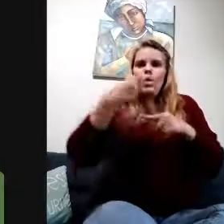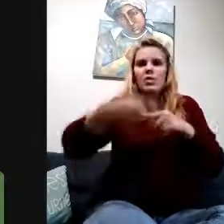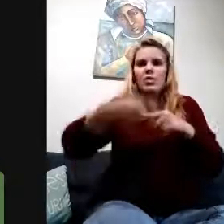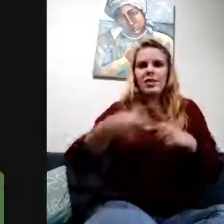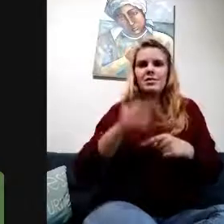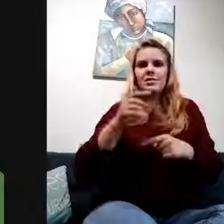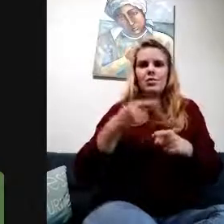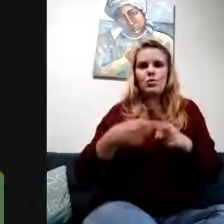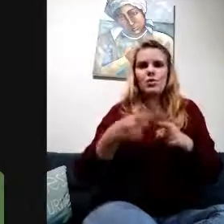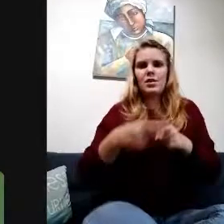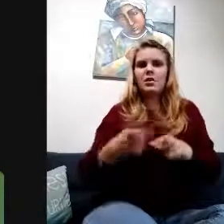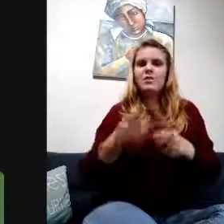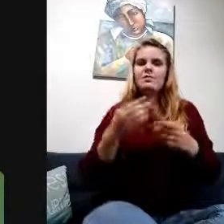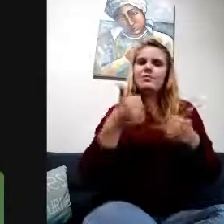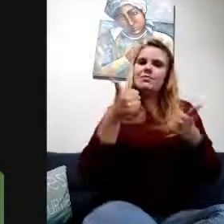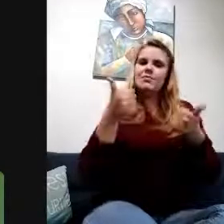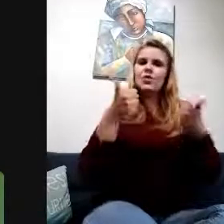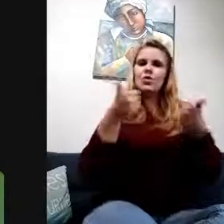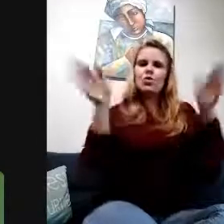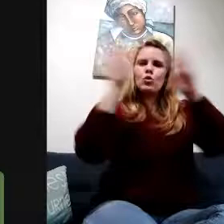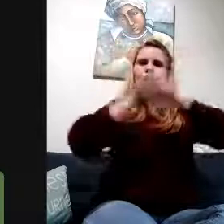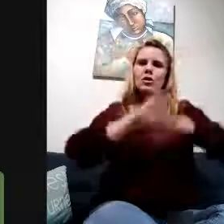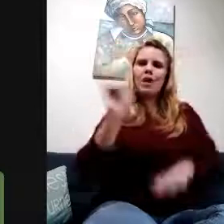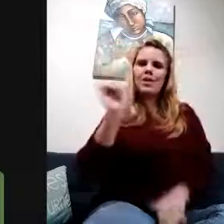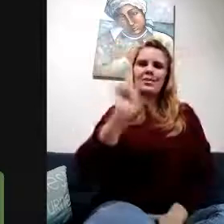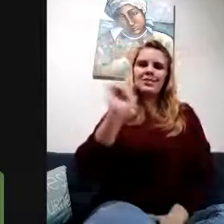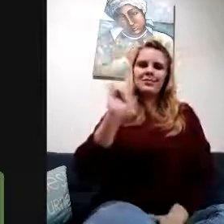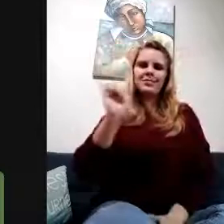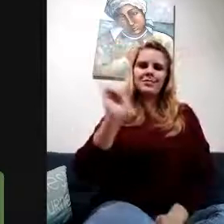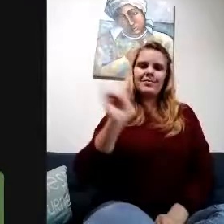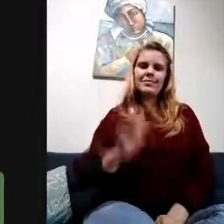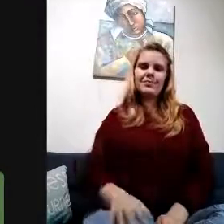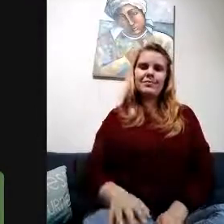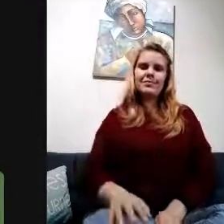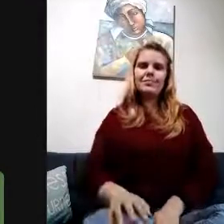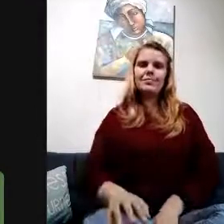you. Thank you very much. Good night, everybody. Night, Good night, everybody. Thank you. Cheers.